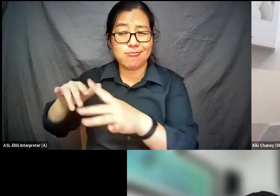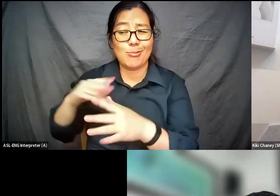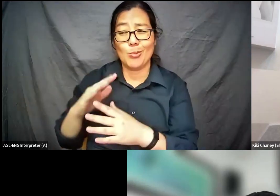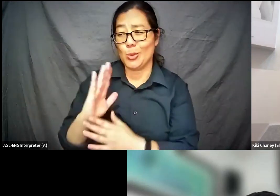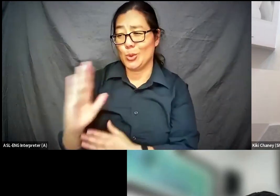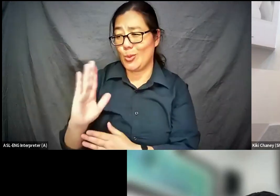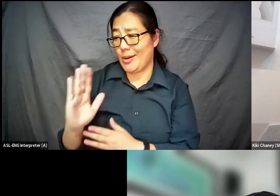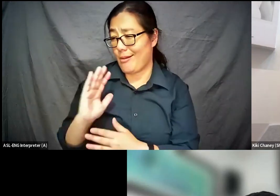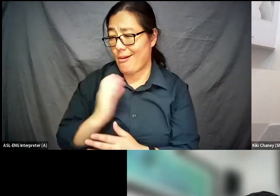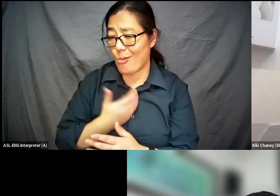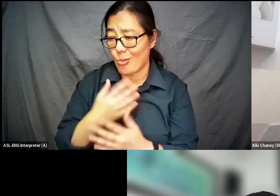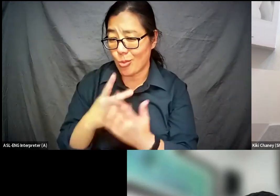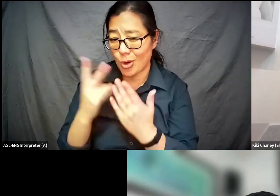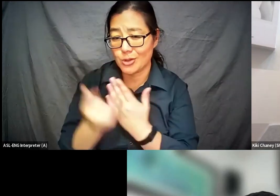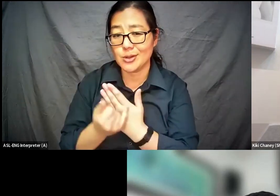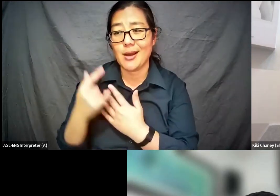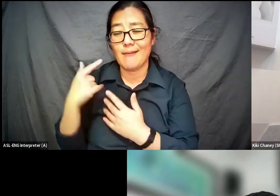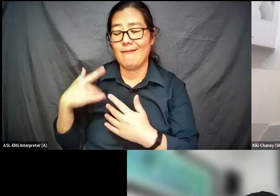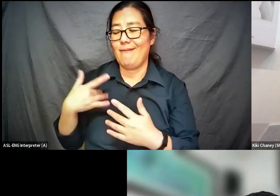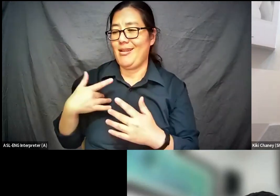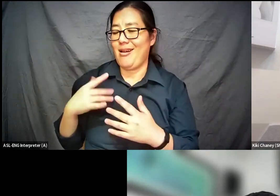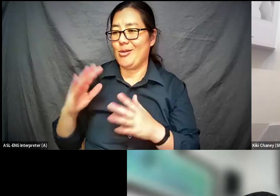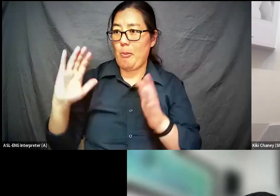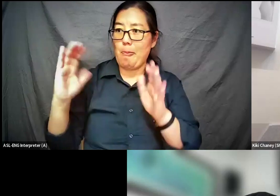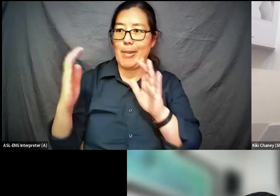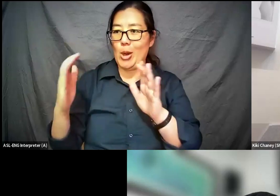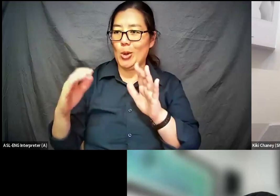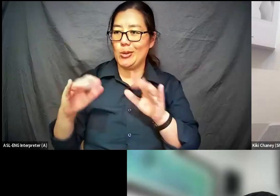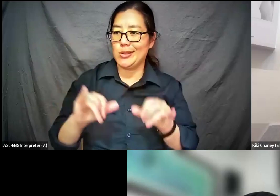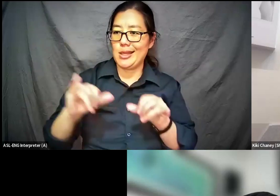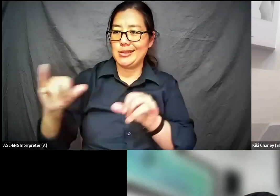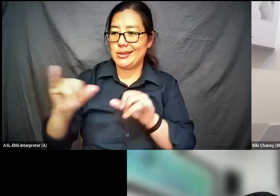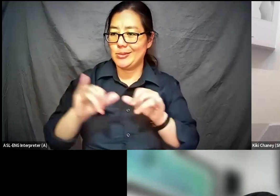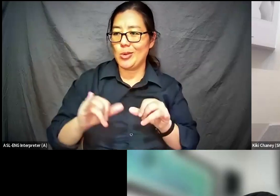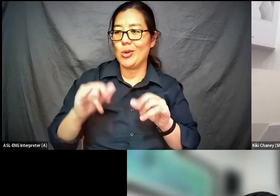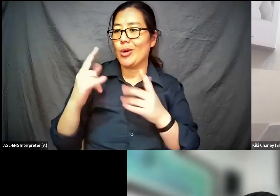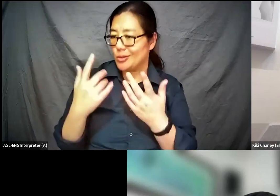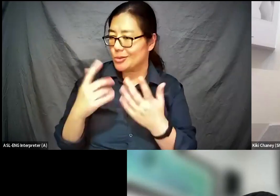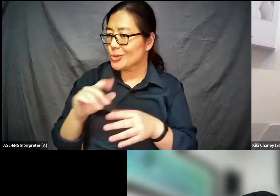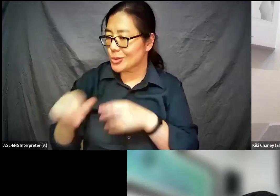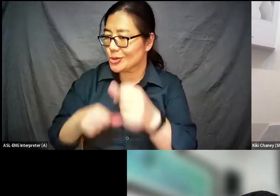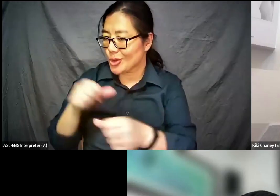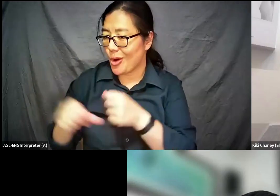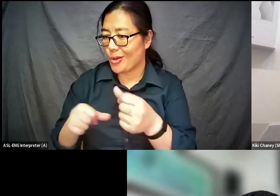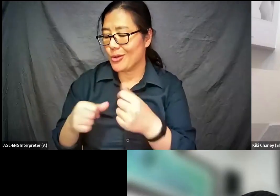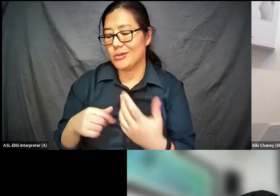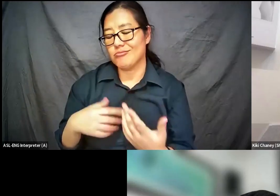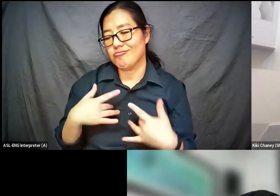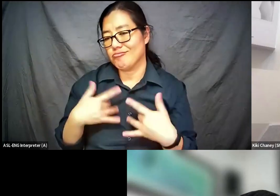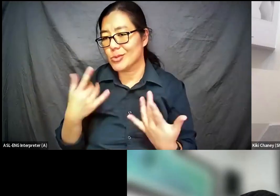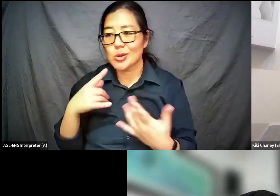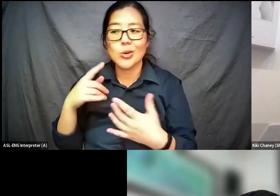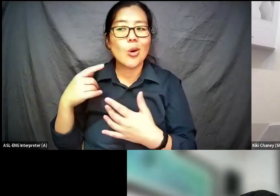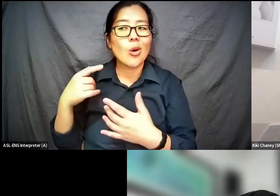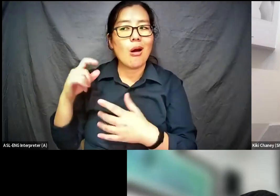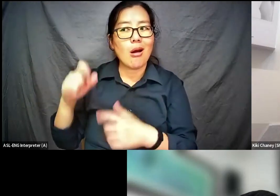leaving, but recognizing that I'm very much in this as well. And my research is richer for them having been a part of